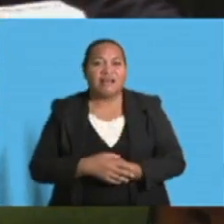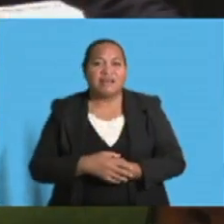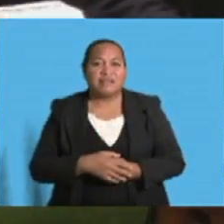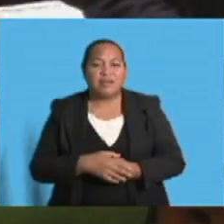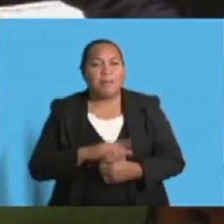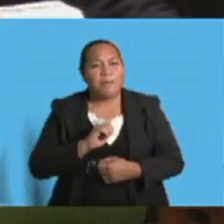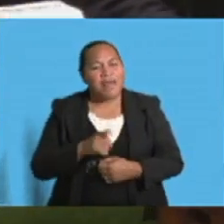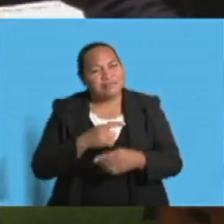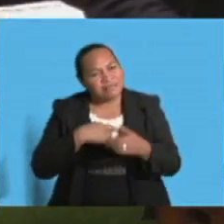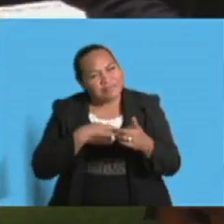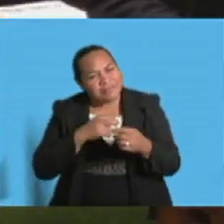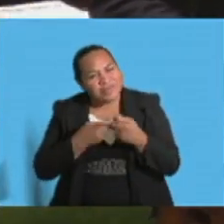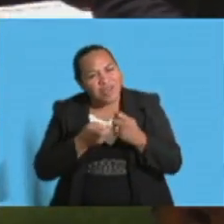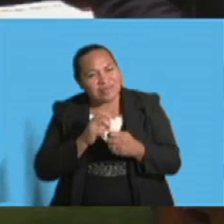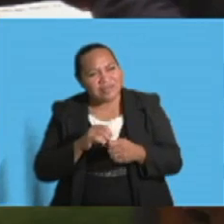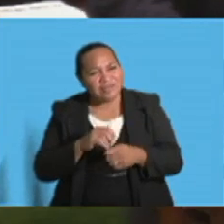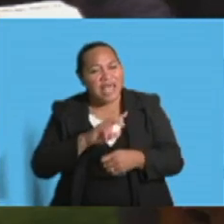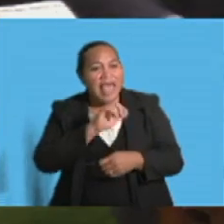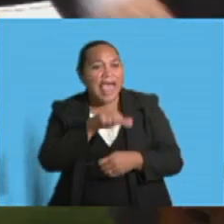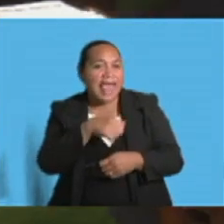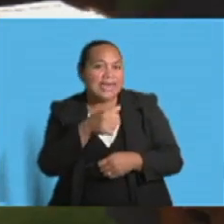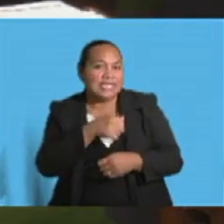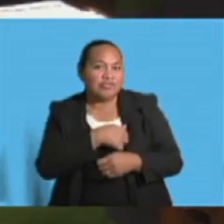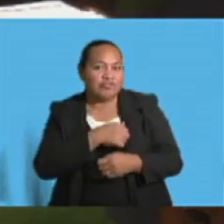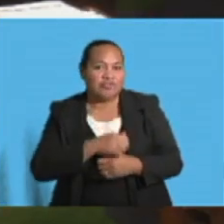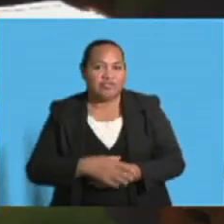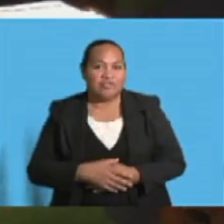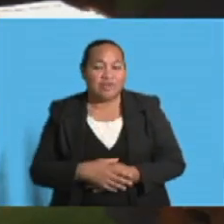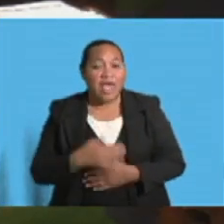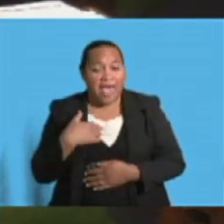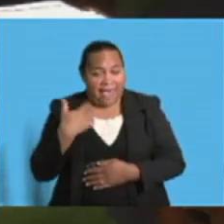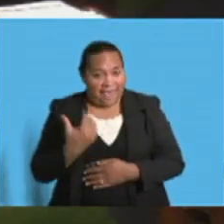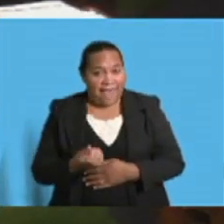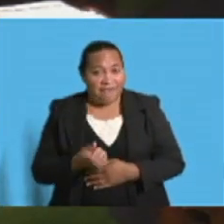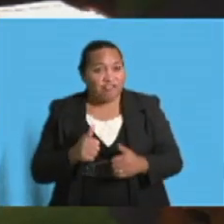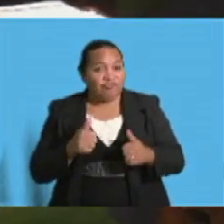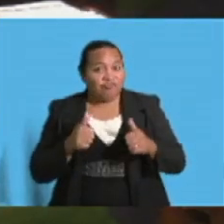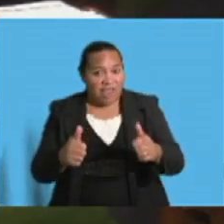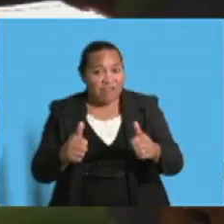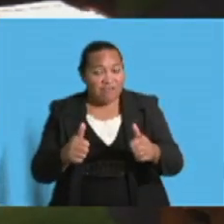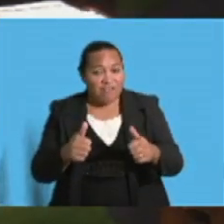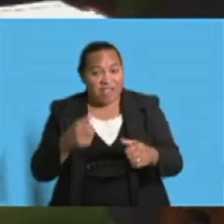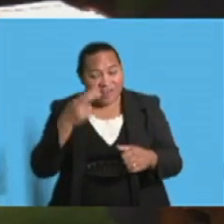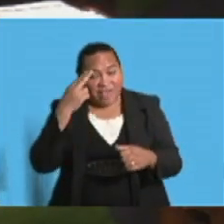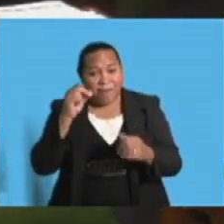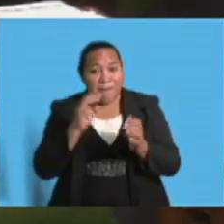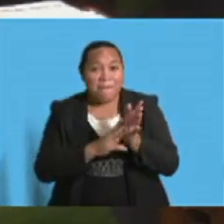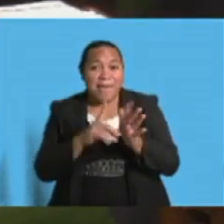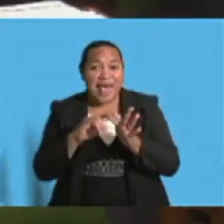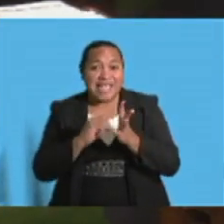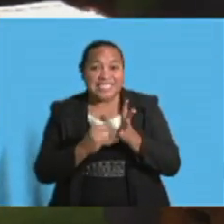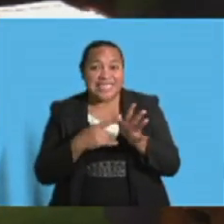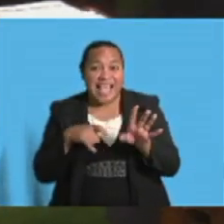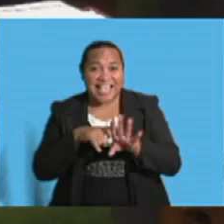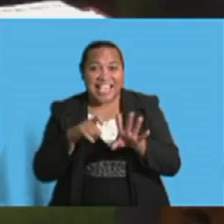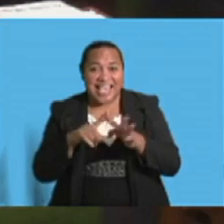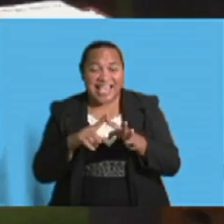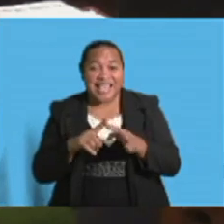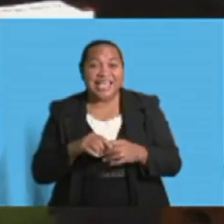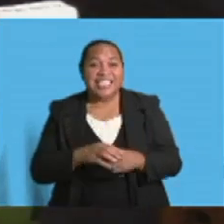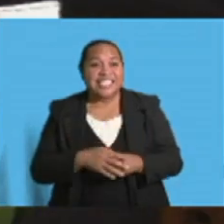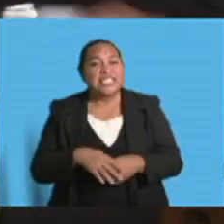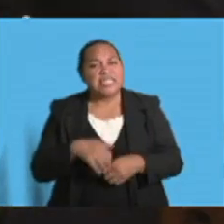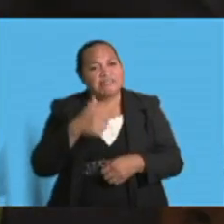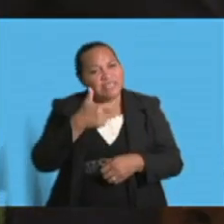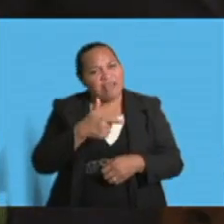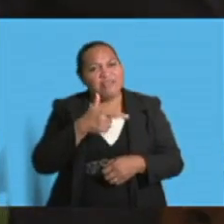attitude. I want to give a small story. I have a driver who's been driving for me, Saki. He's been there for nearly 7-8 years. He's got a